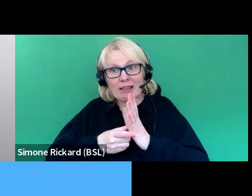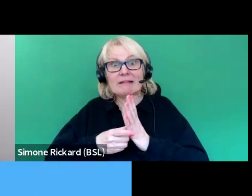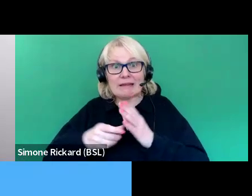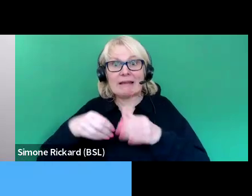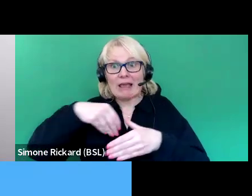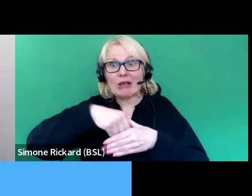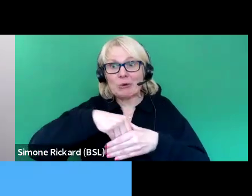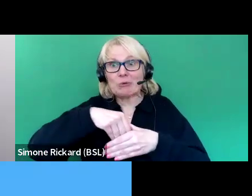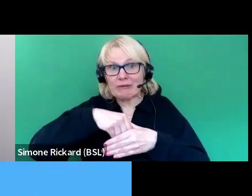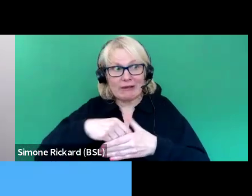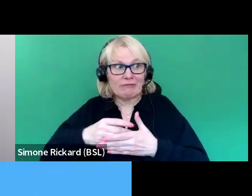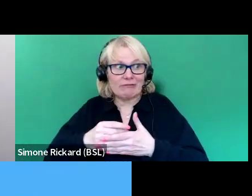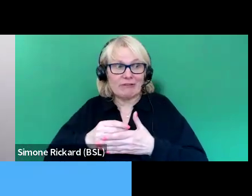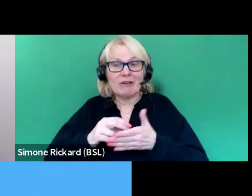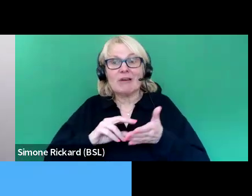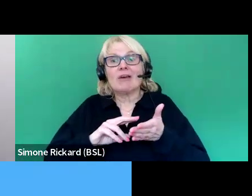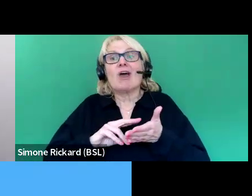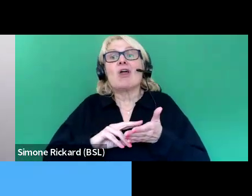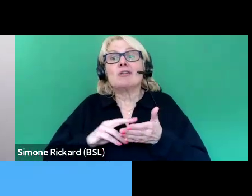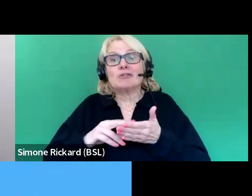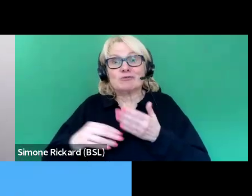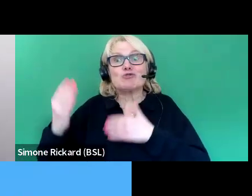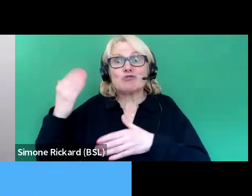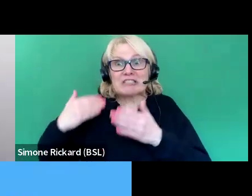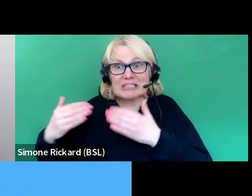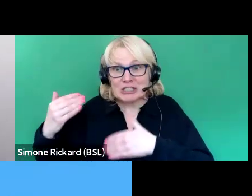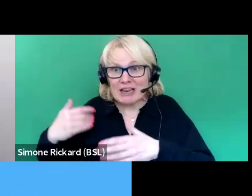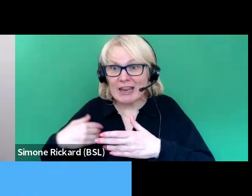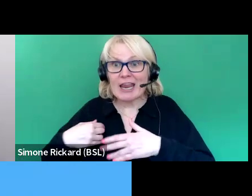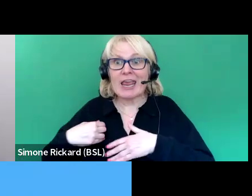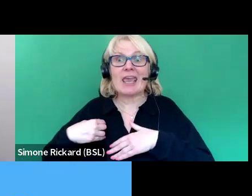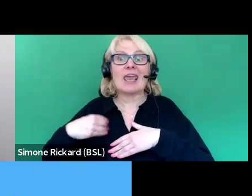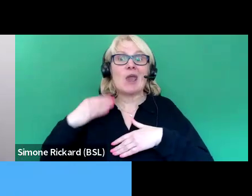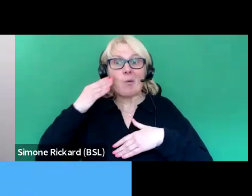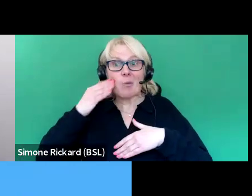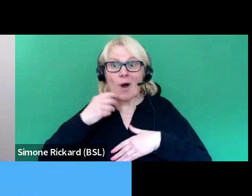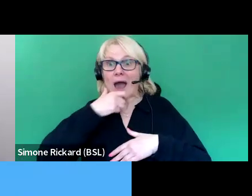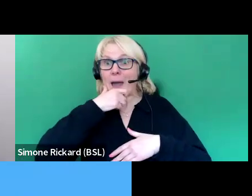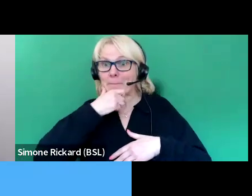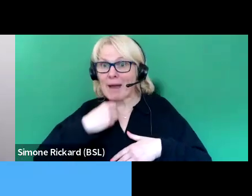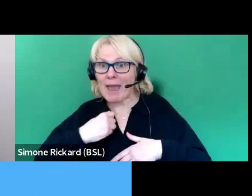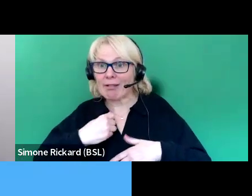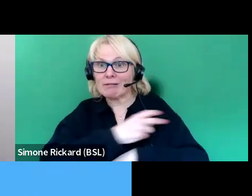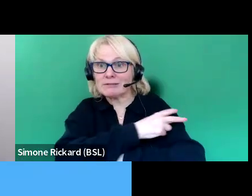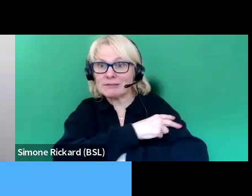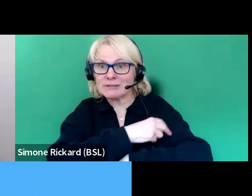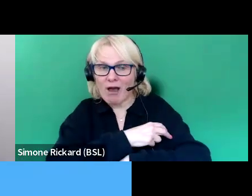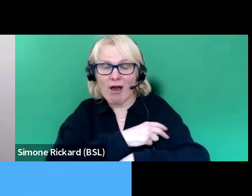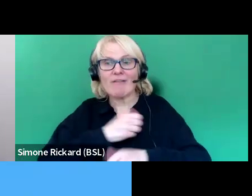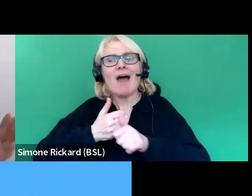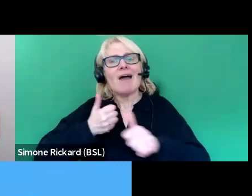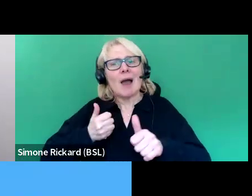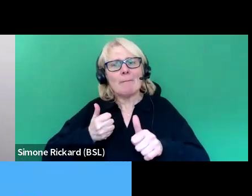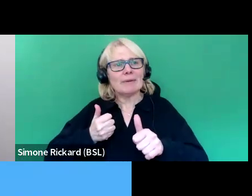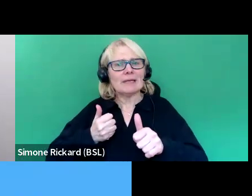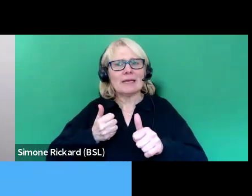traditionally white male industry, and this company employed 3,000 people. So it was